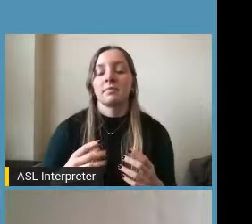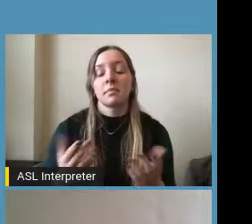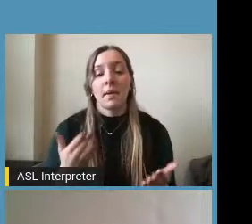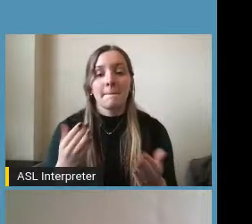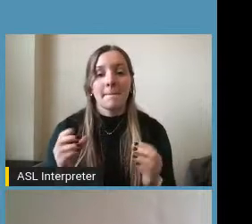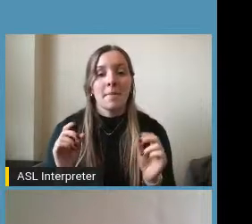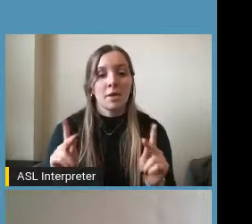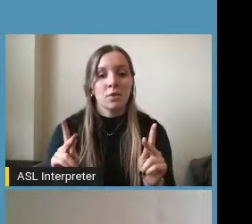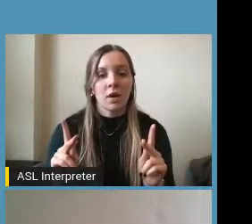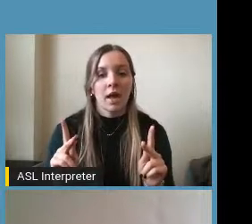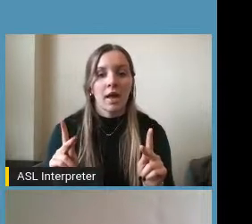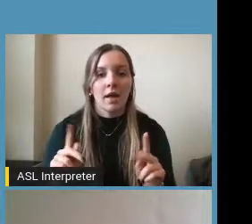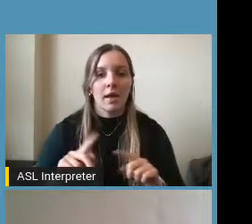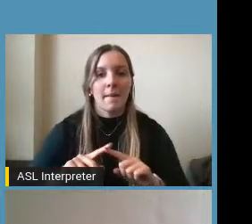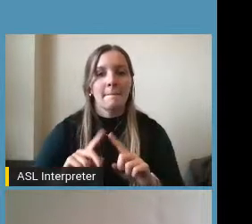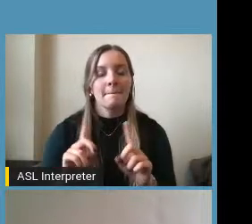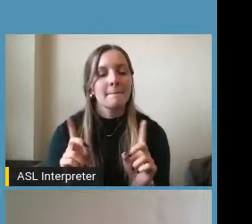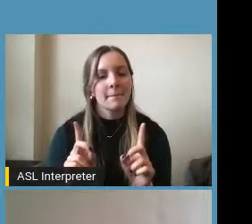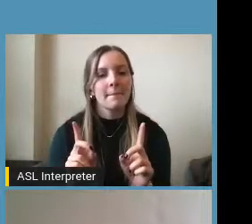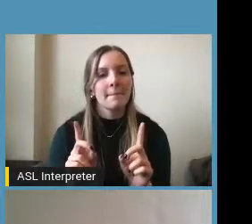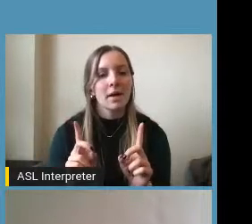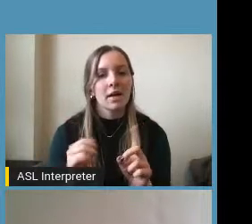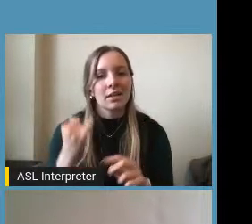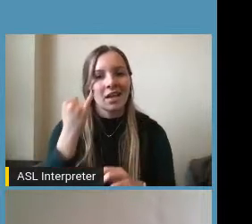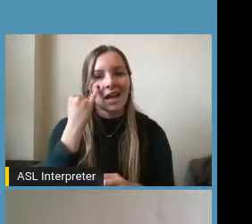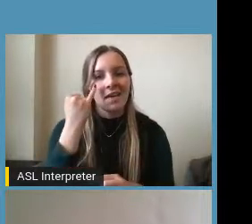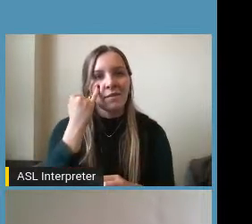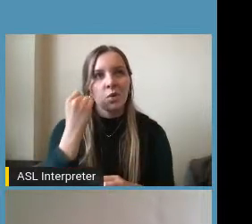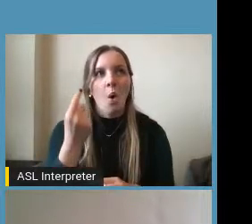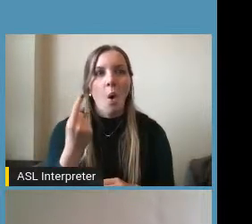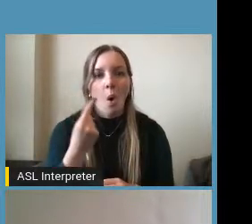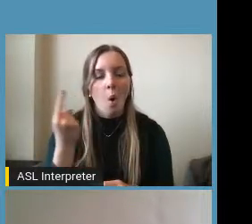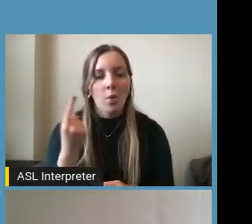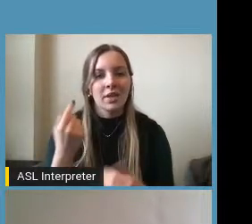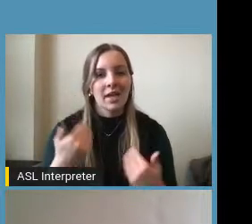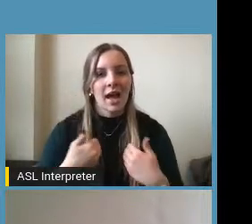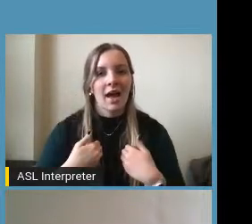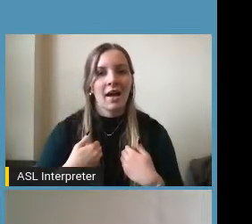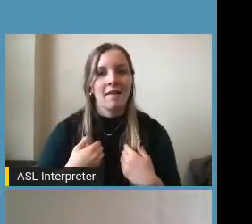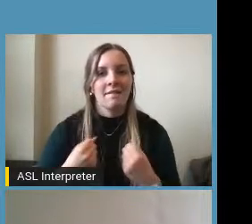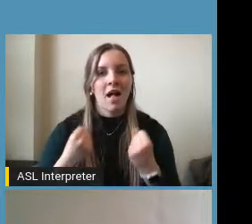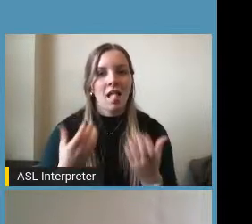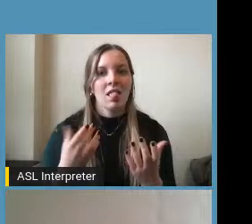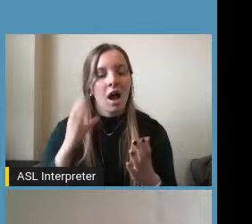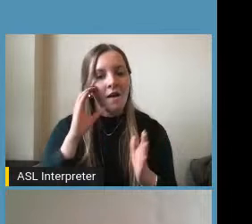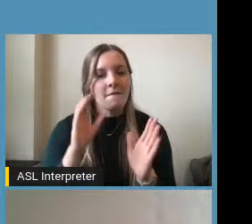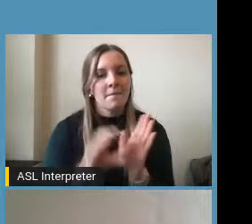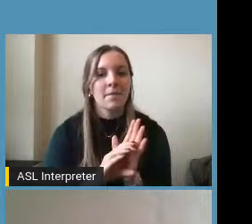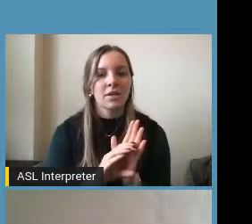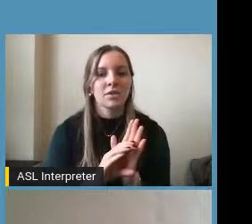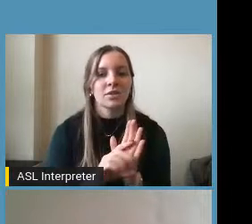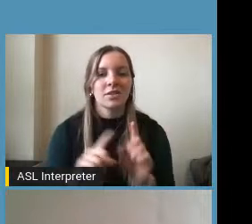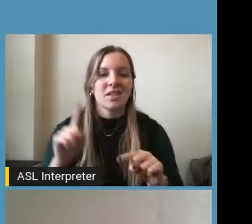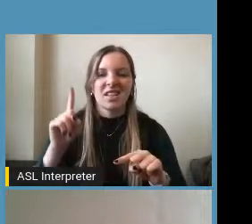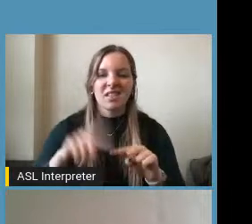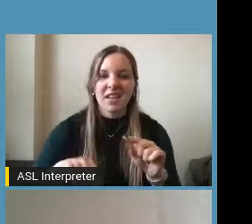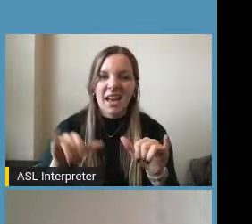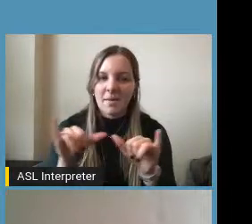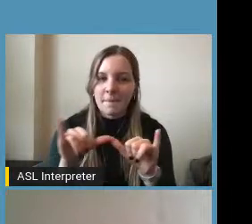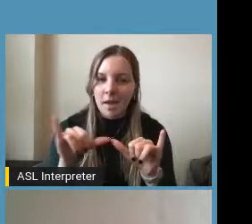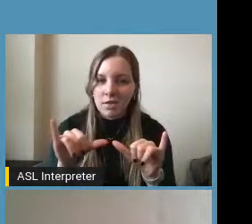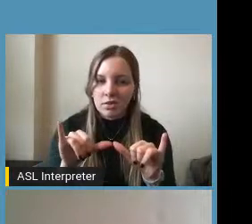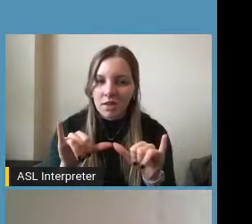this, your results can have significant and unknowable embedded measurement error. We cannot figure out